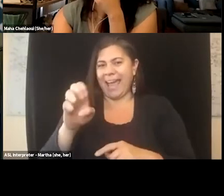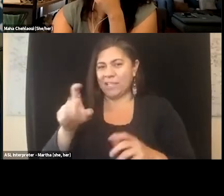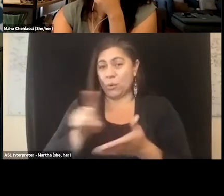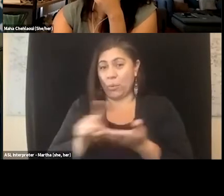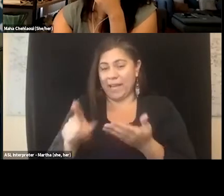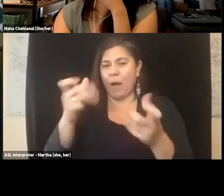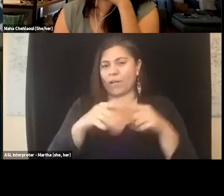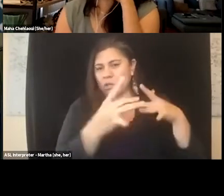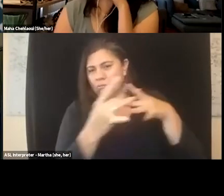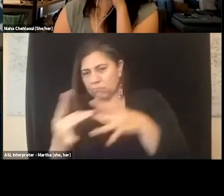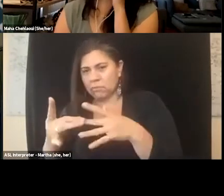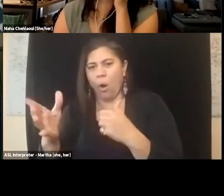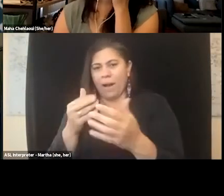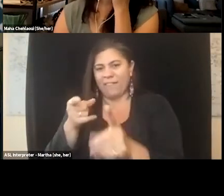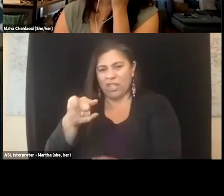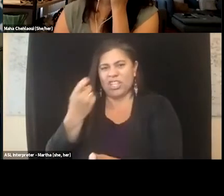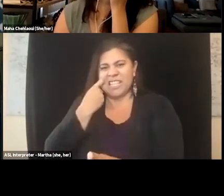you know, per one of the,